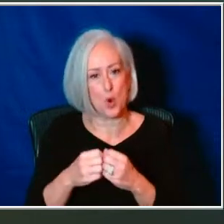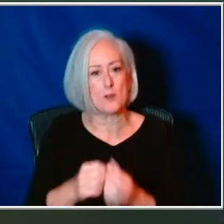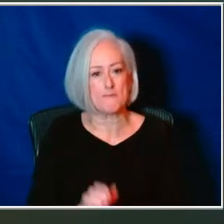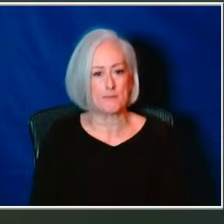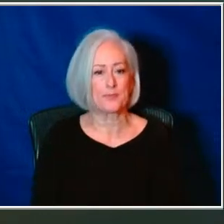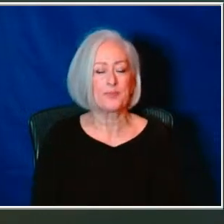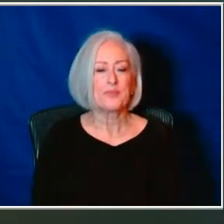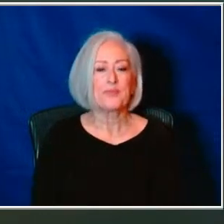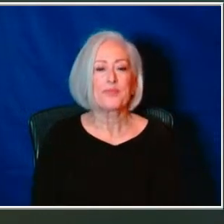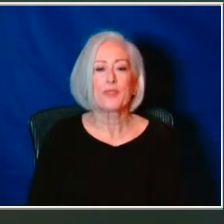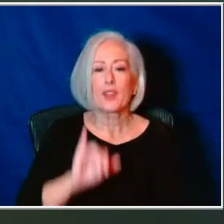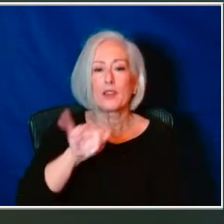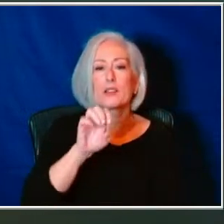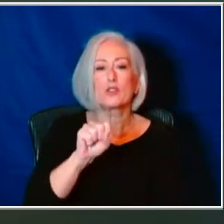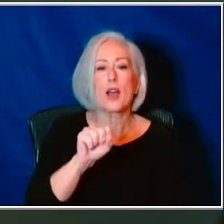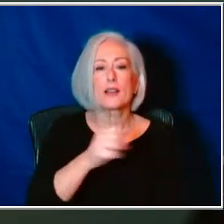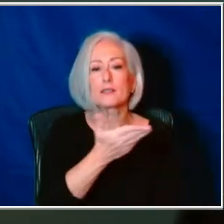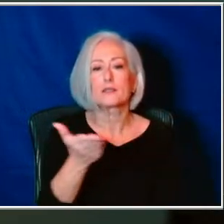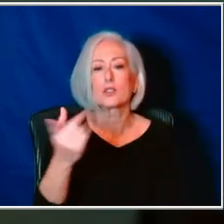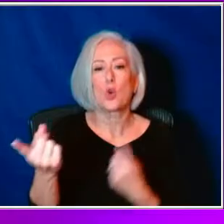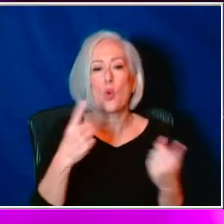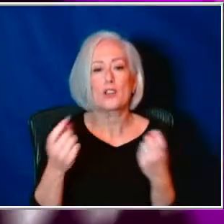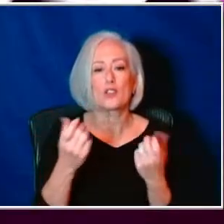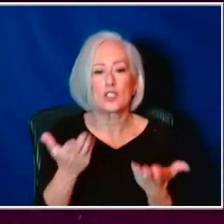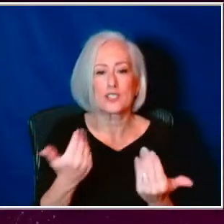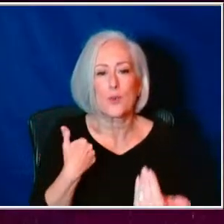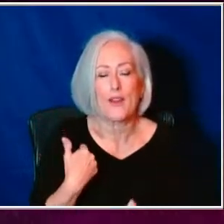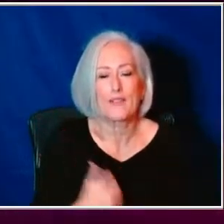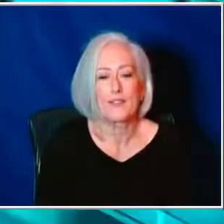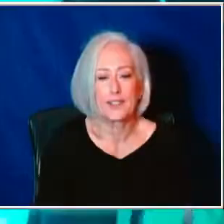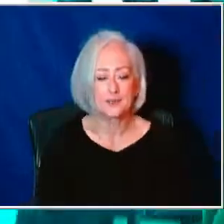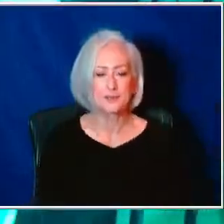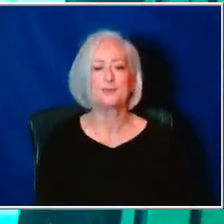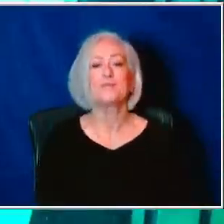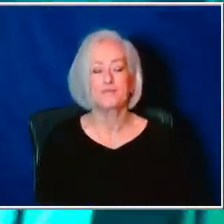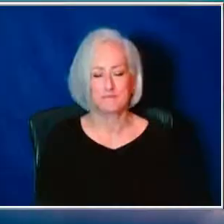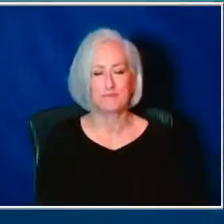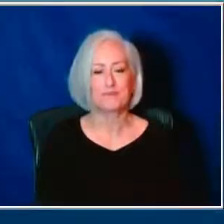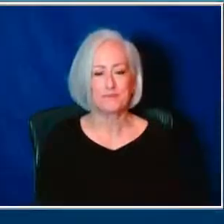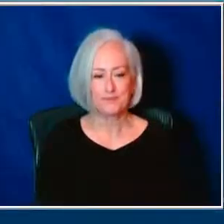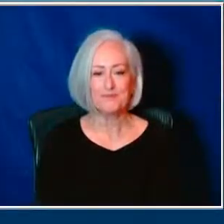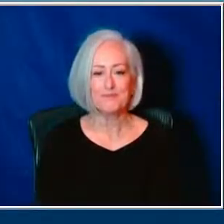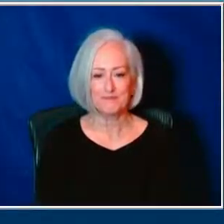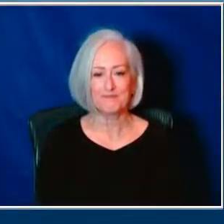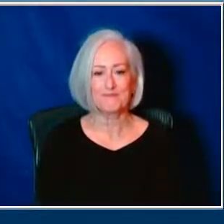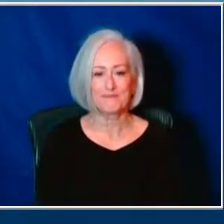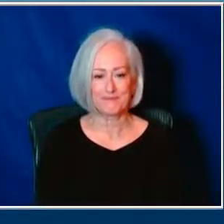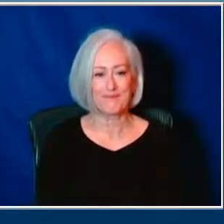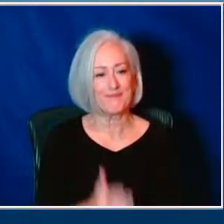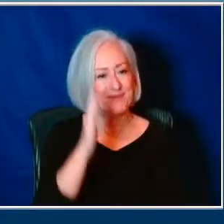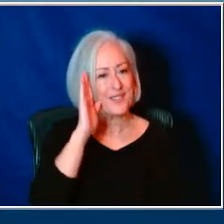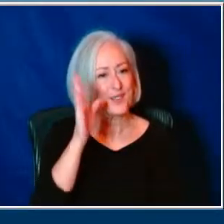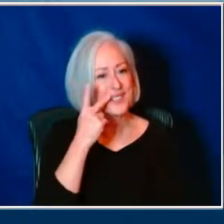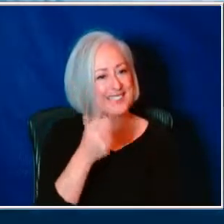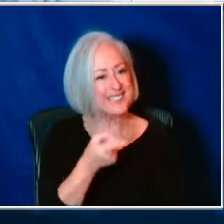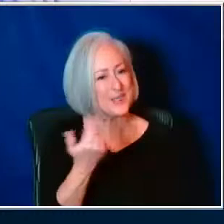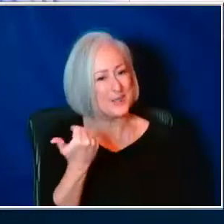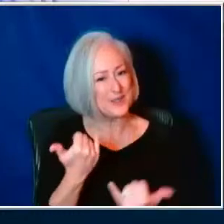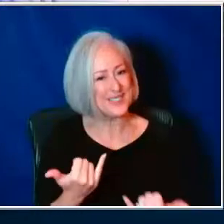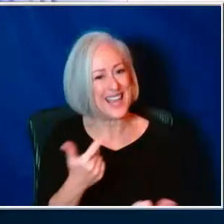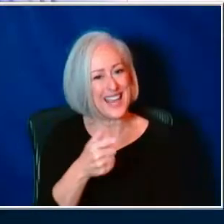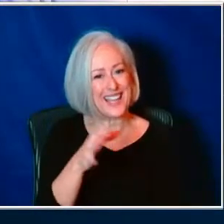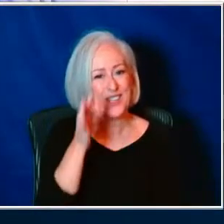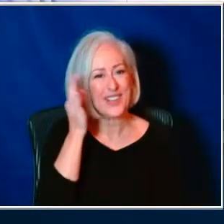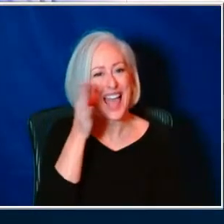Jess, do we have any questions out there today? I bet we do. We do. Good to see you today, and your cat. Hey, good